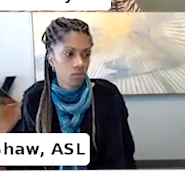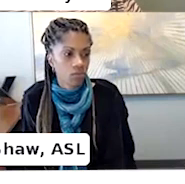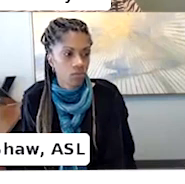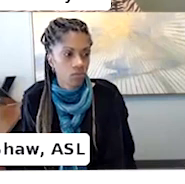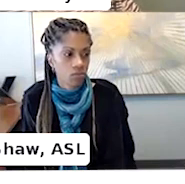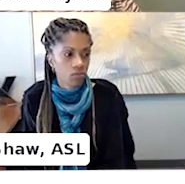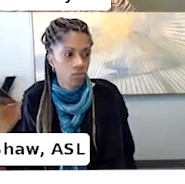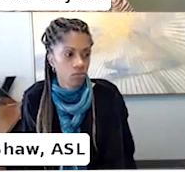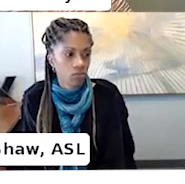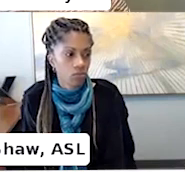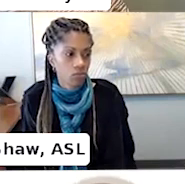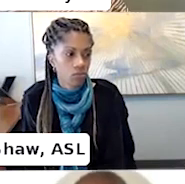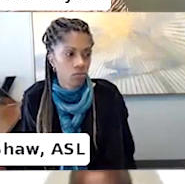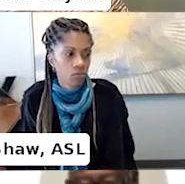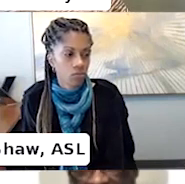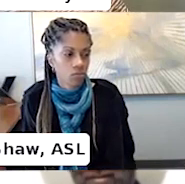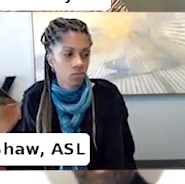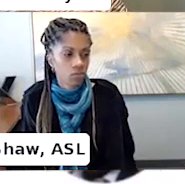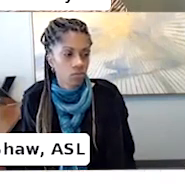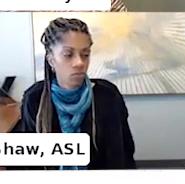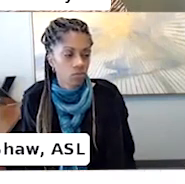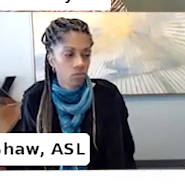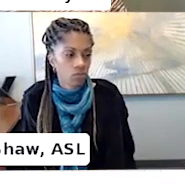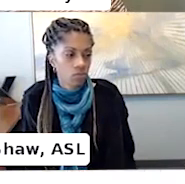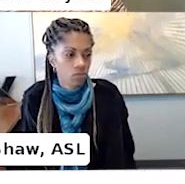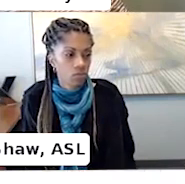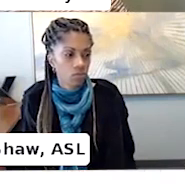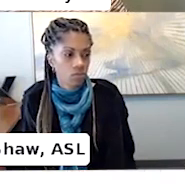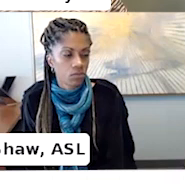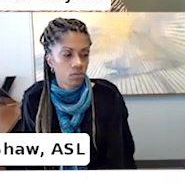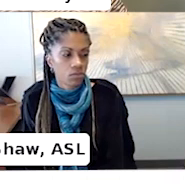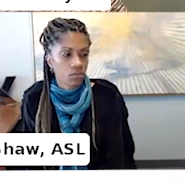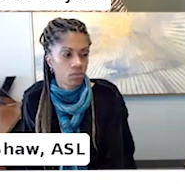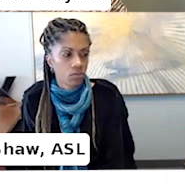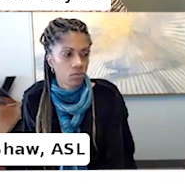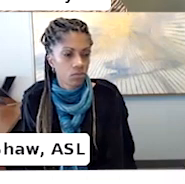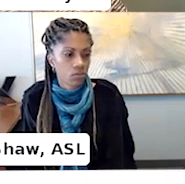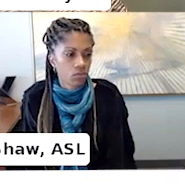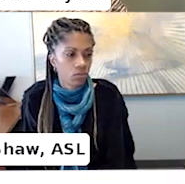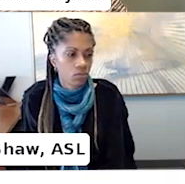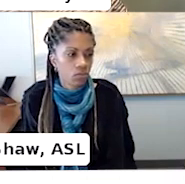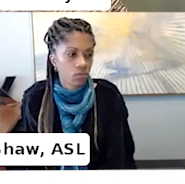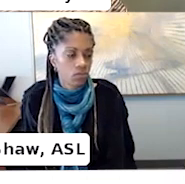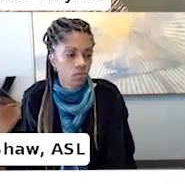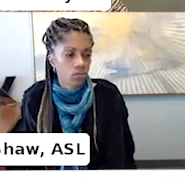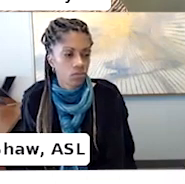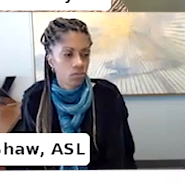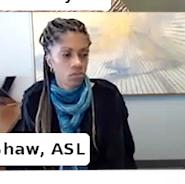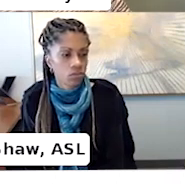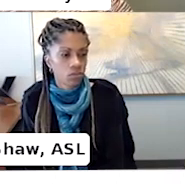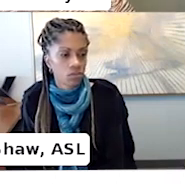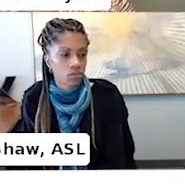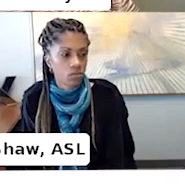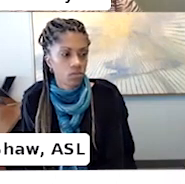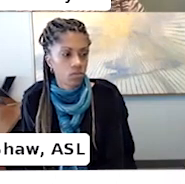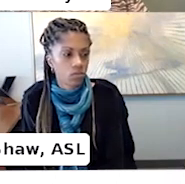it worked. But you know what? I have a good friend of mine. We went to breakfast one morning, and when we left, this guy that was in the restaurant